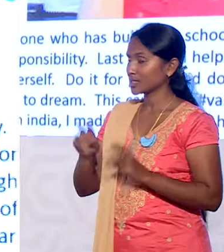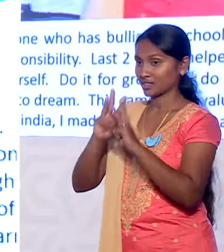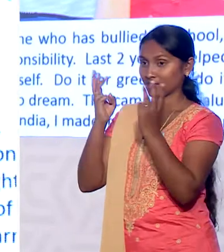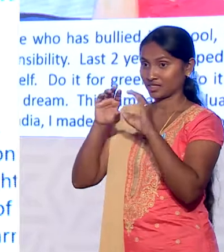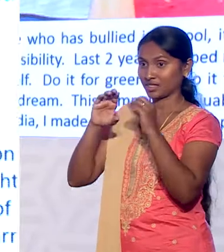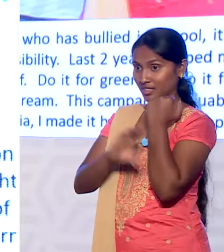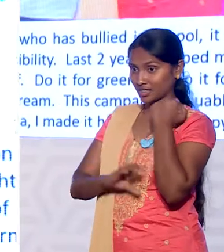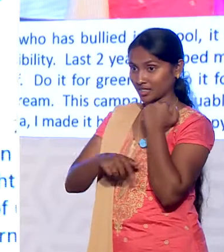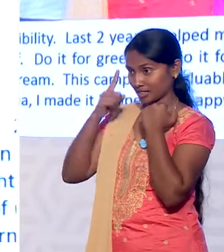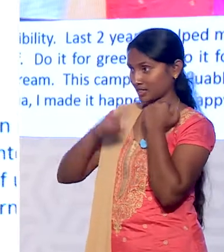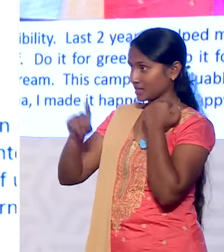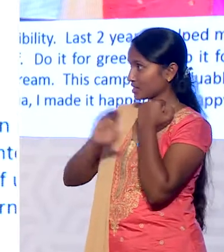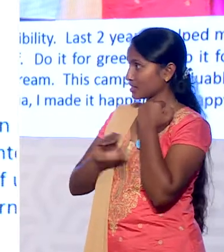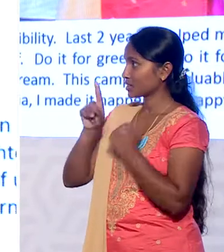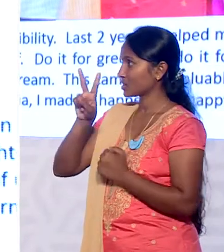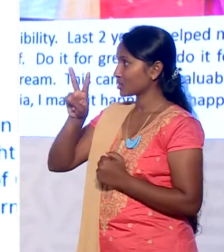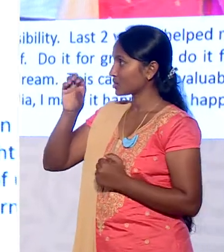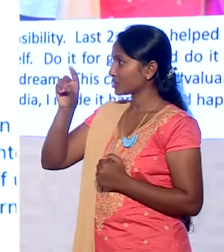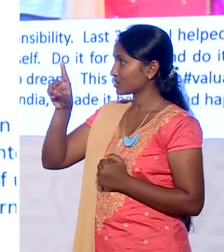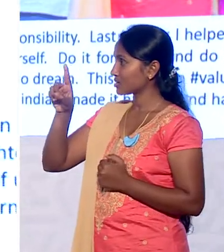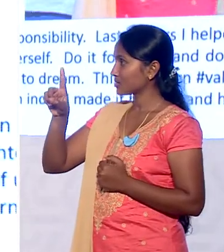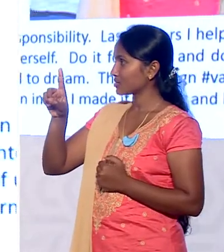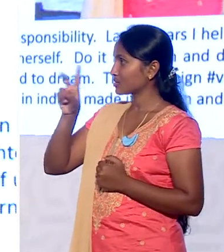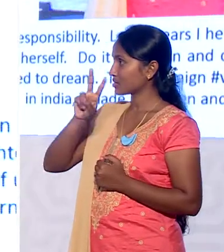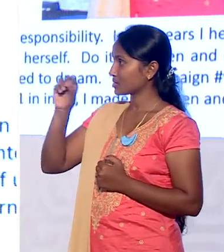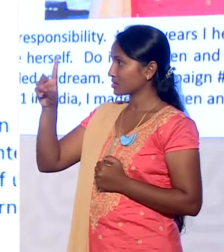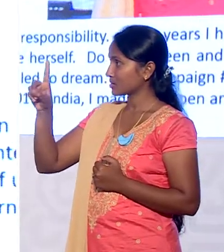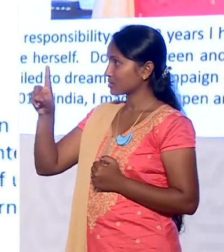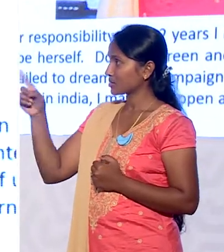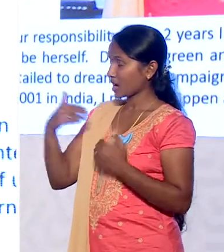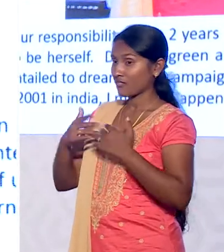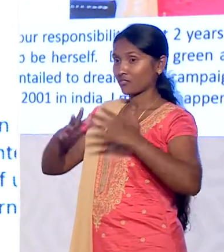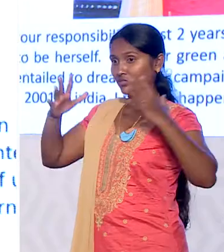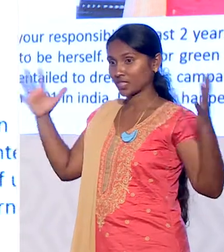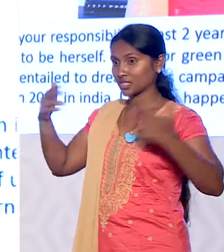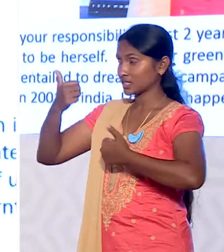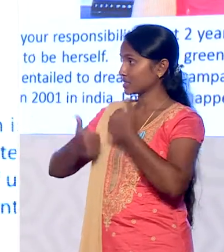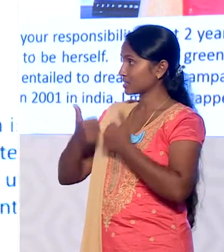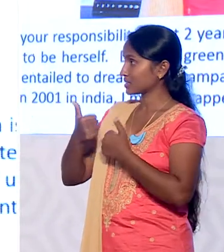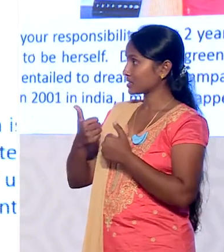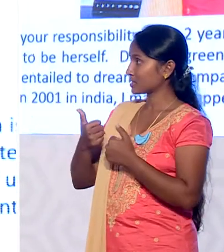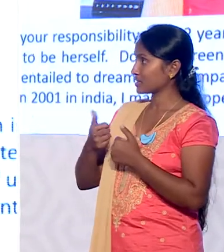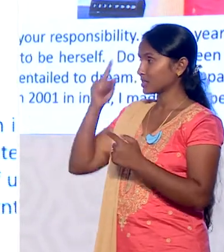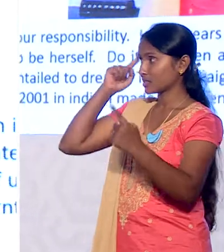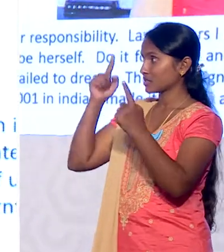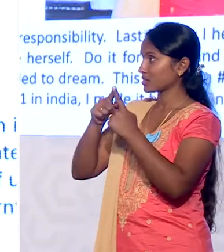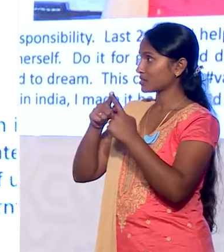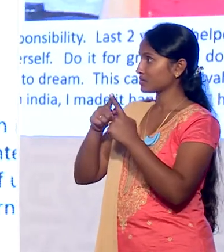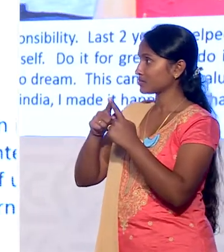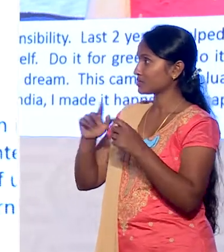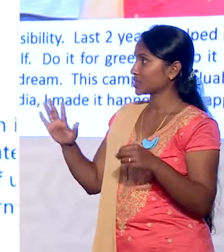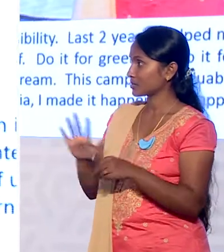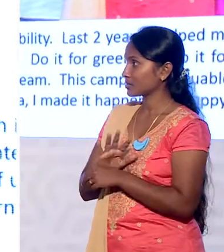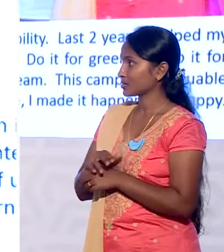country, in 2001, I had a huge childhood ambition fulfilled. And it was